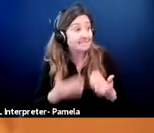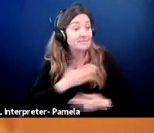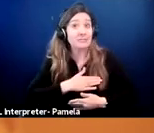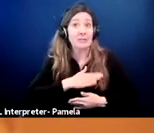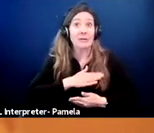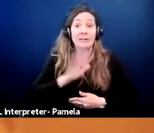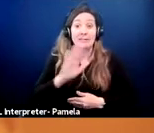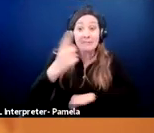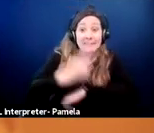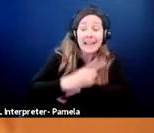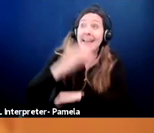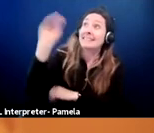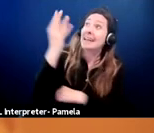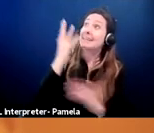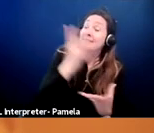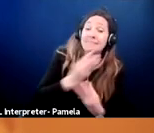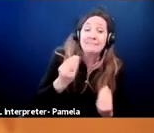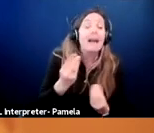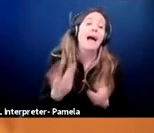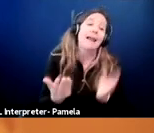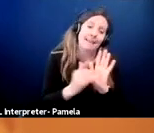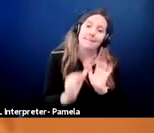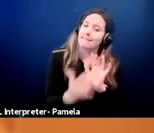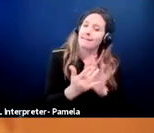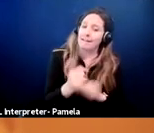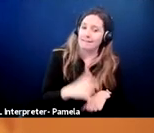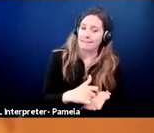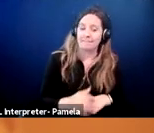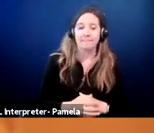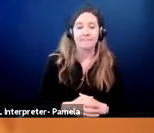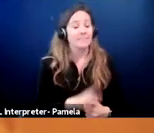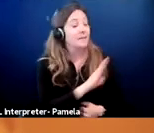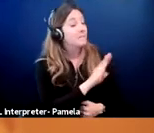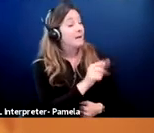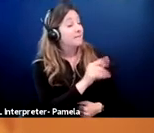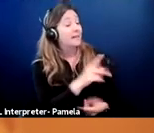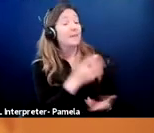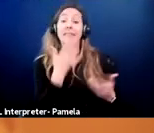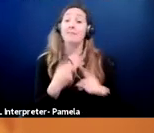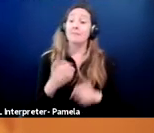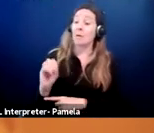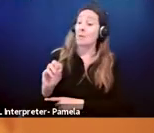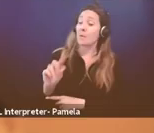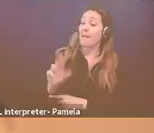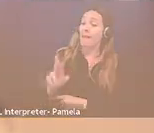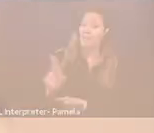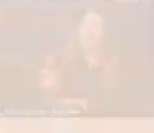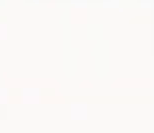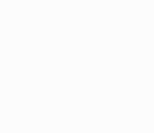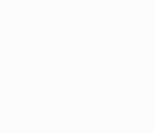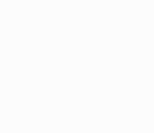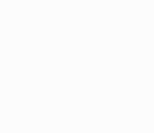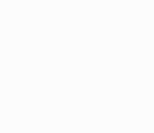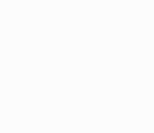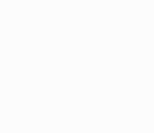day. And reach out if you have any questions. Thank you again from OKR as well. Oh, wonderful. Thank you so much.